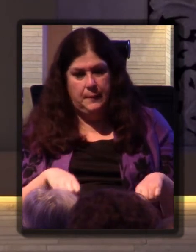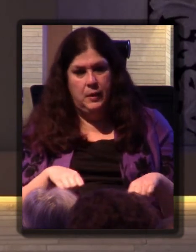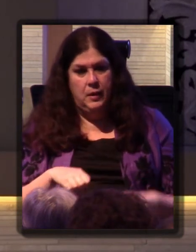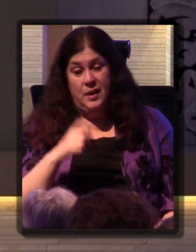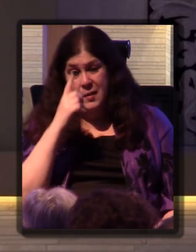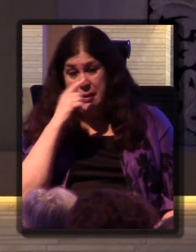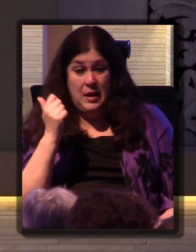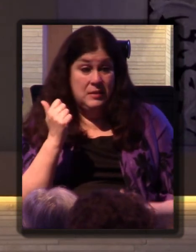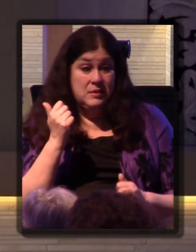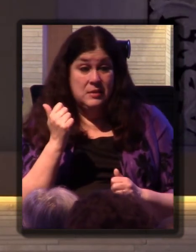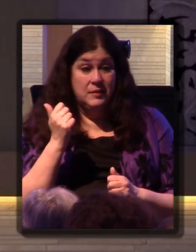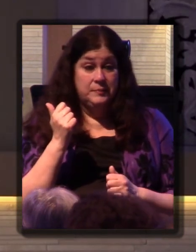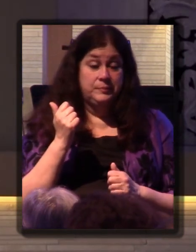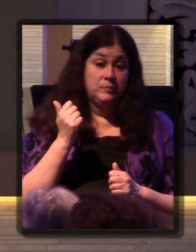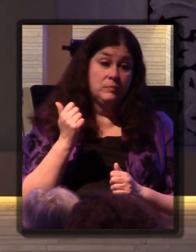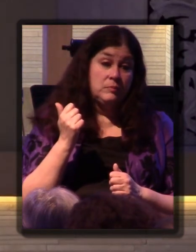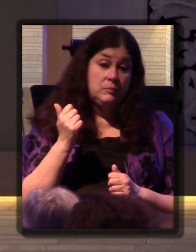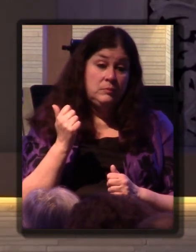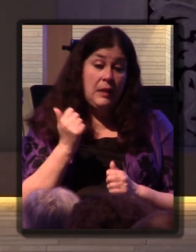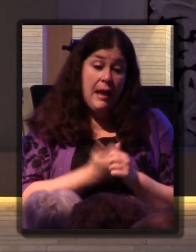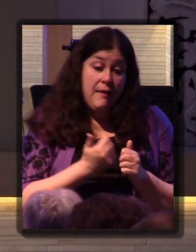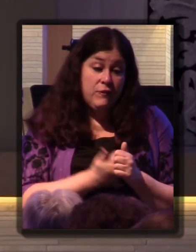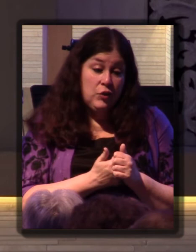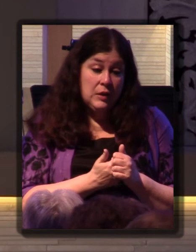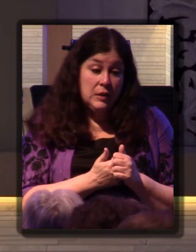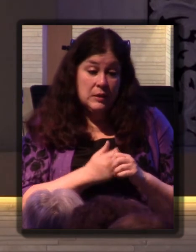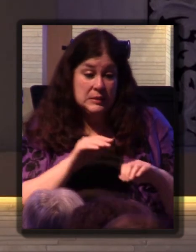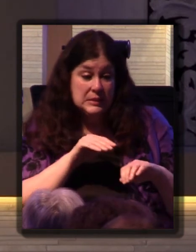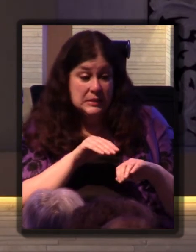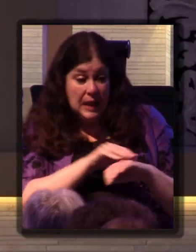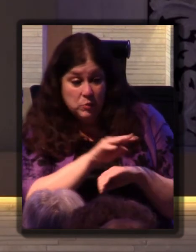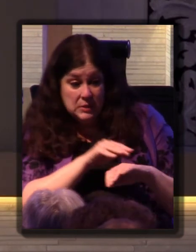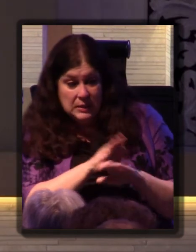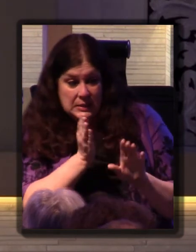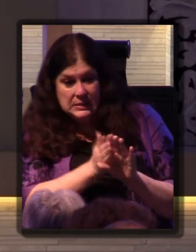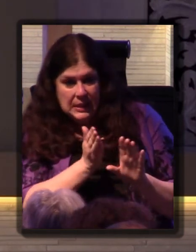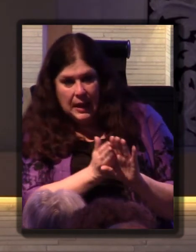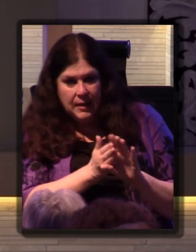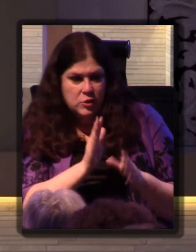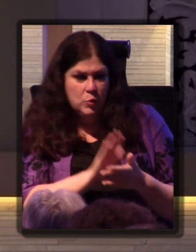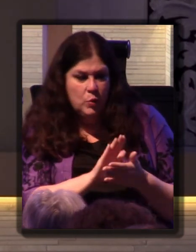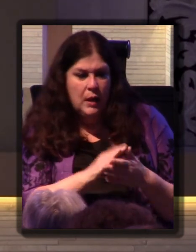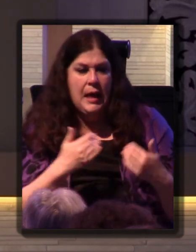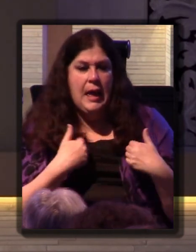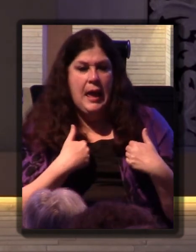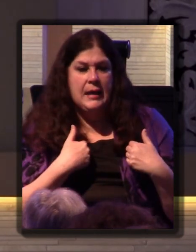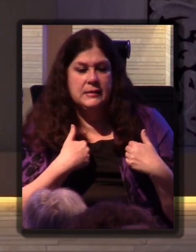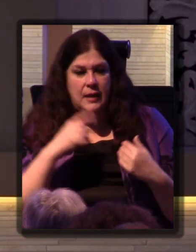a secular religious system? Because every school of counseling psychology